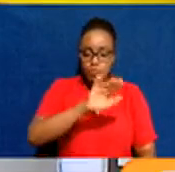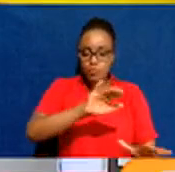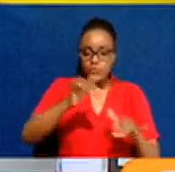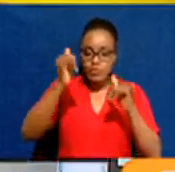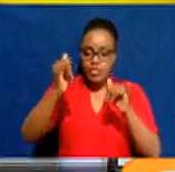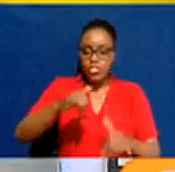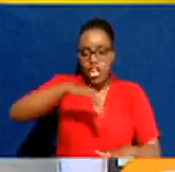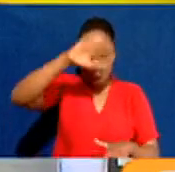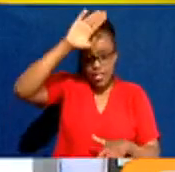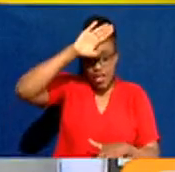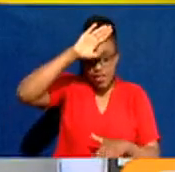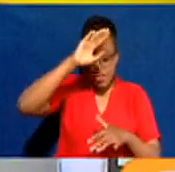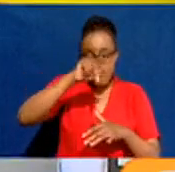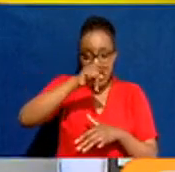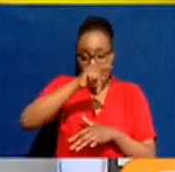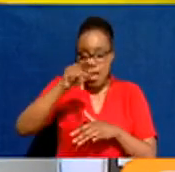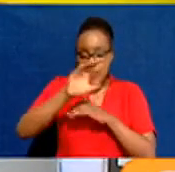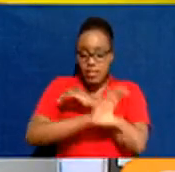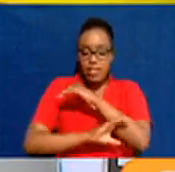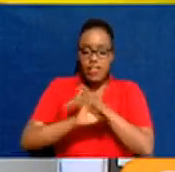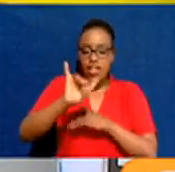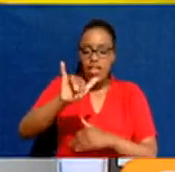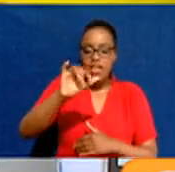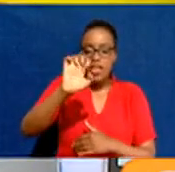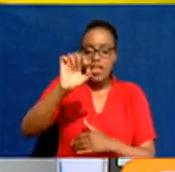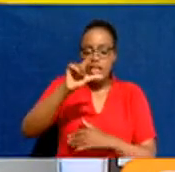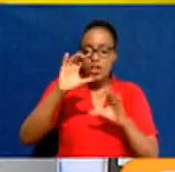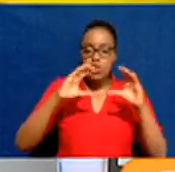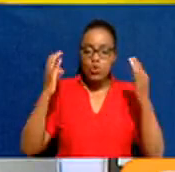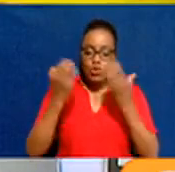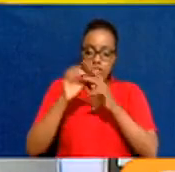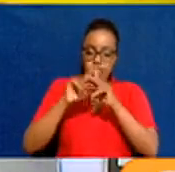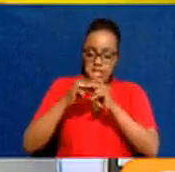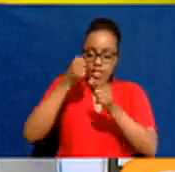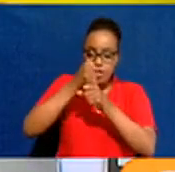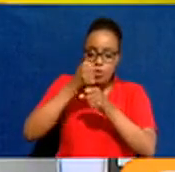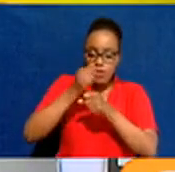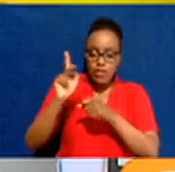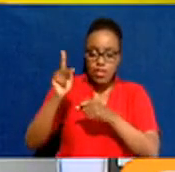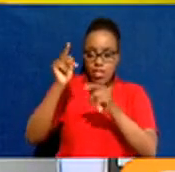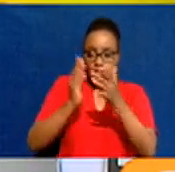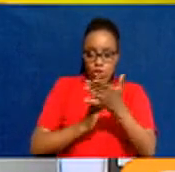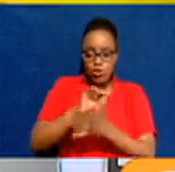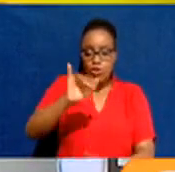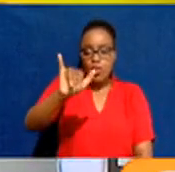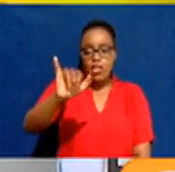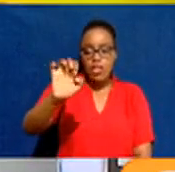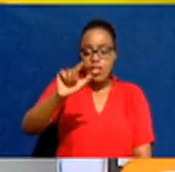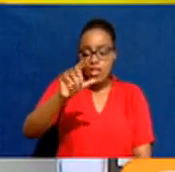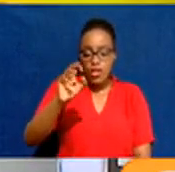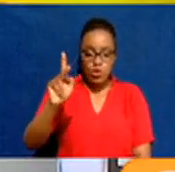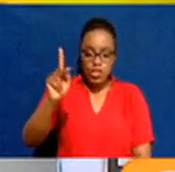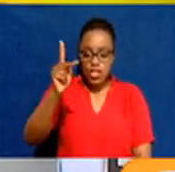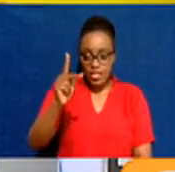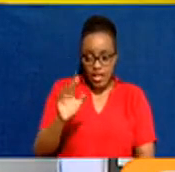There's a new taxi hailing app in town. YEGO Global has launched operations in Kenya through its subsidiary YEGO Mobility Kenya Limited